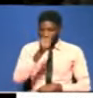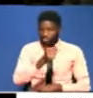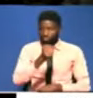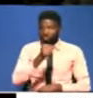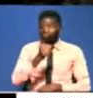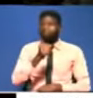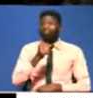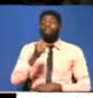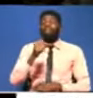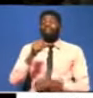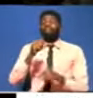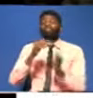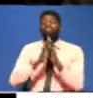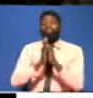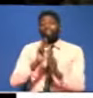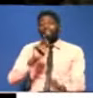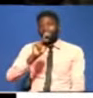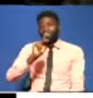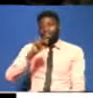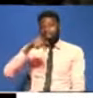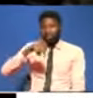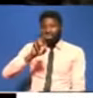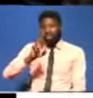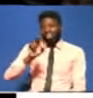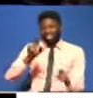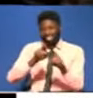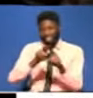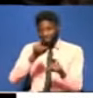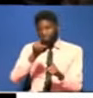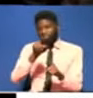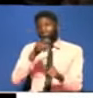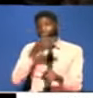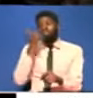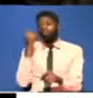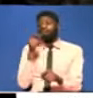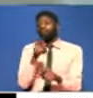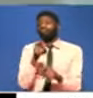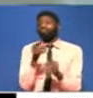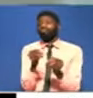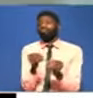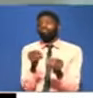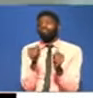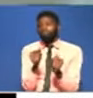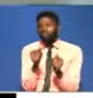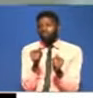KPR yaangaliwe. Ili tuwe na usalama katika area hiyo.